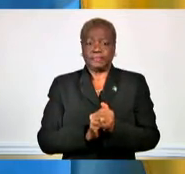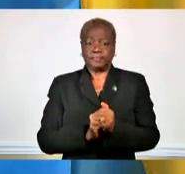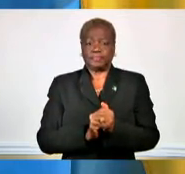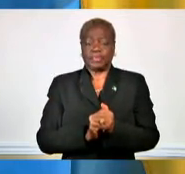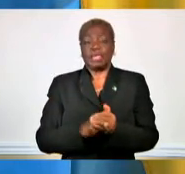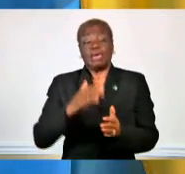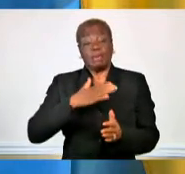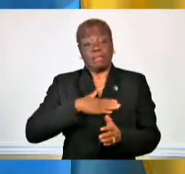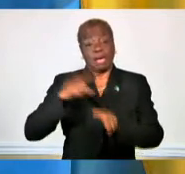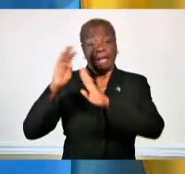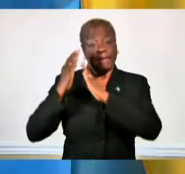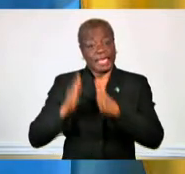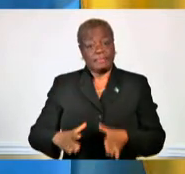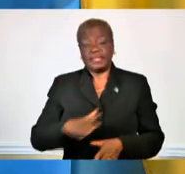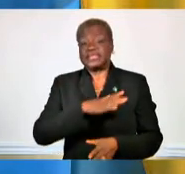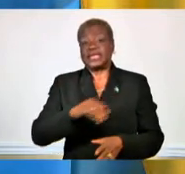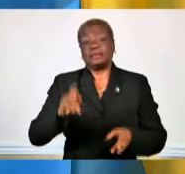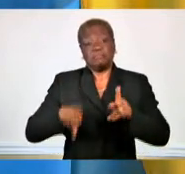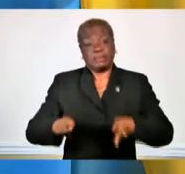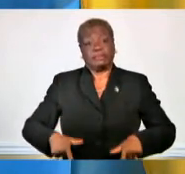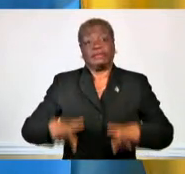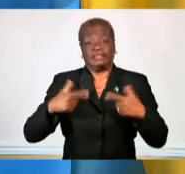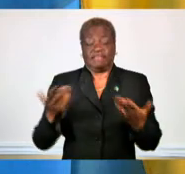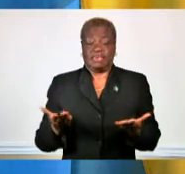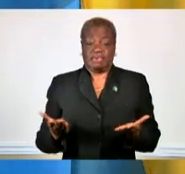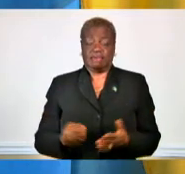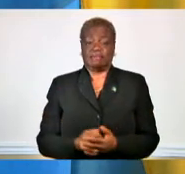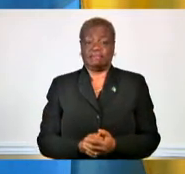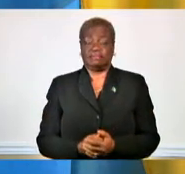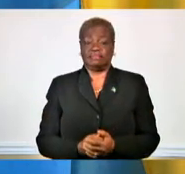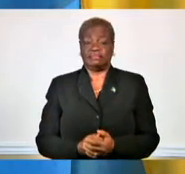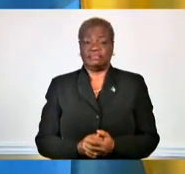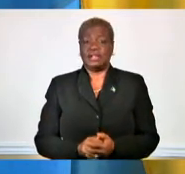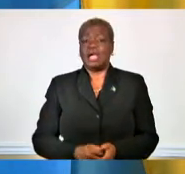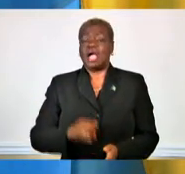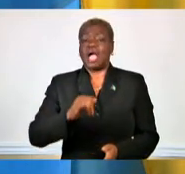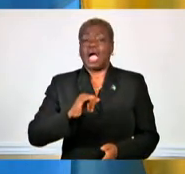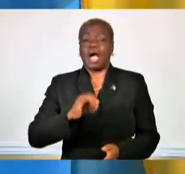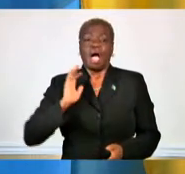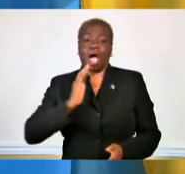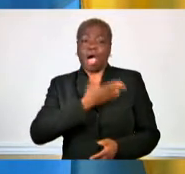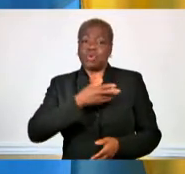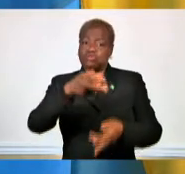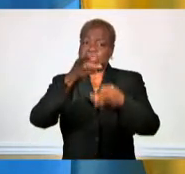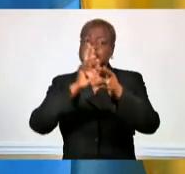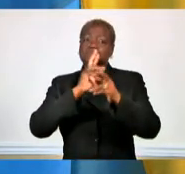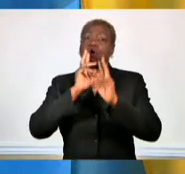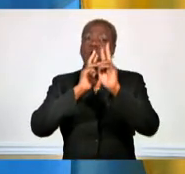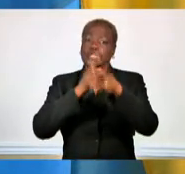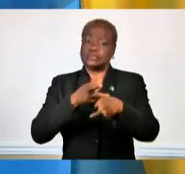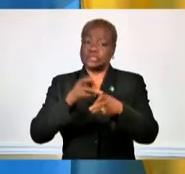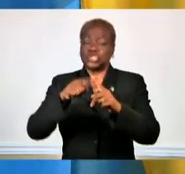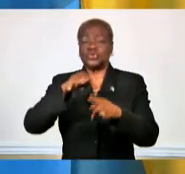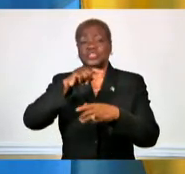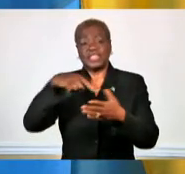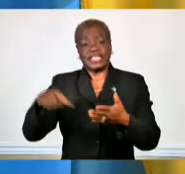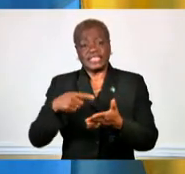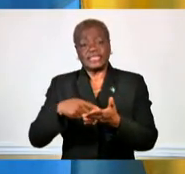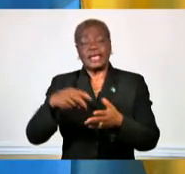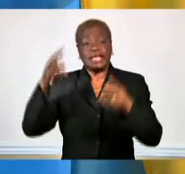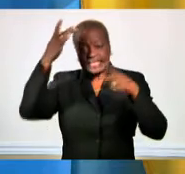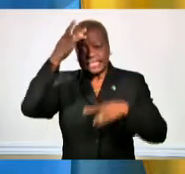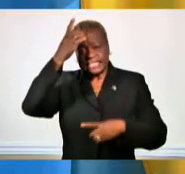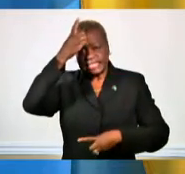My fellow Bahamians and residents, our response to this global pandemic